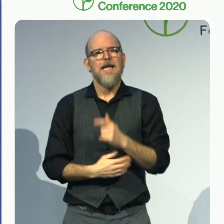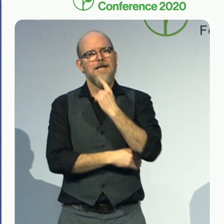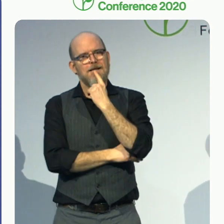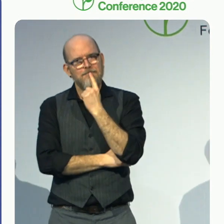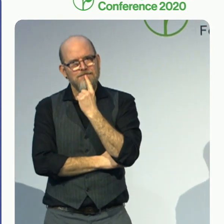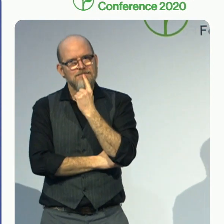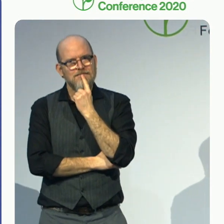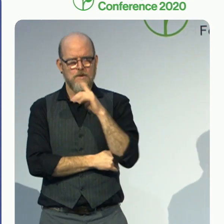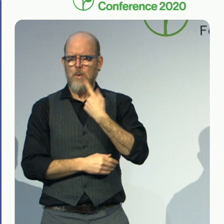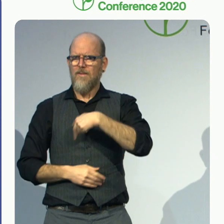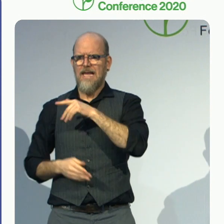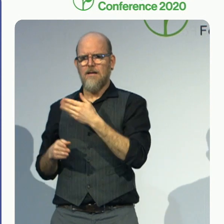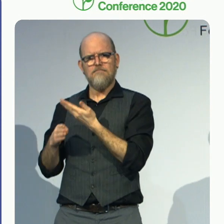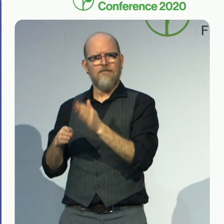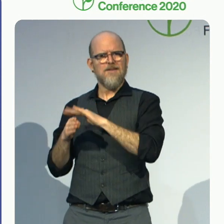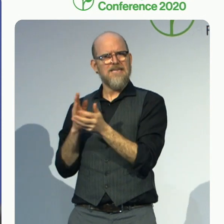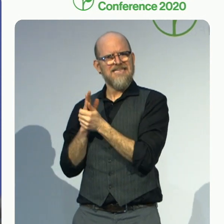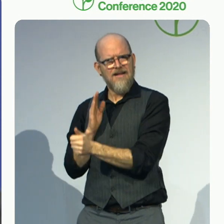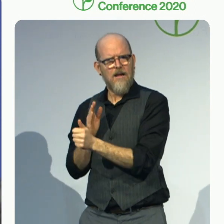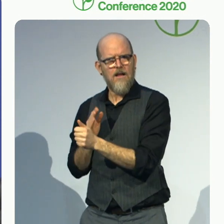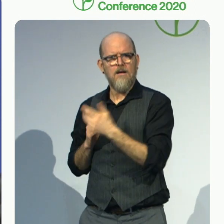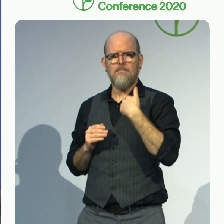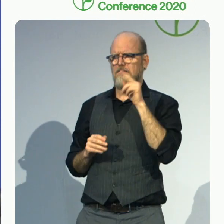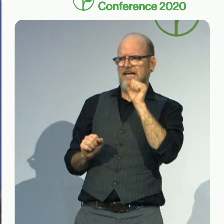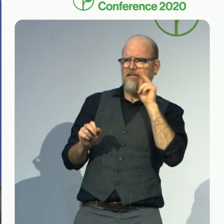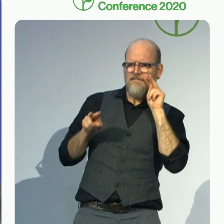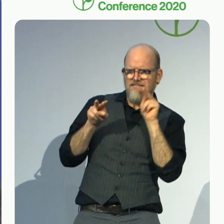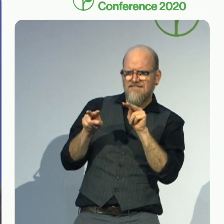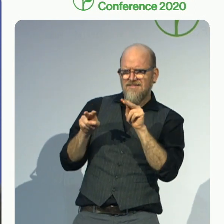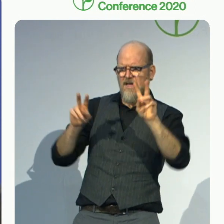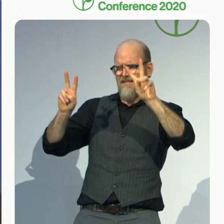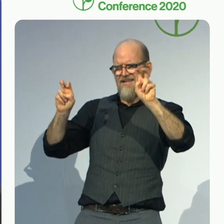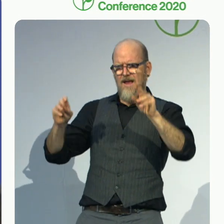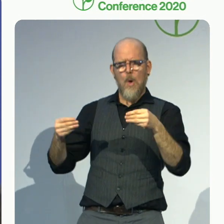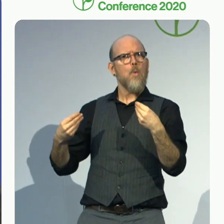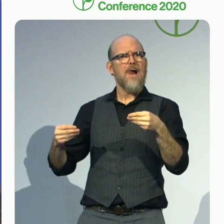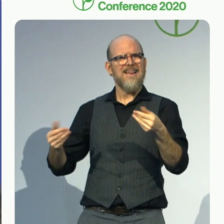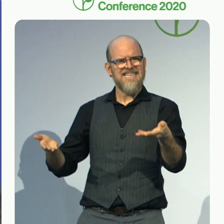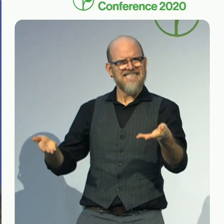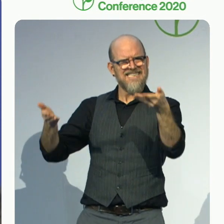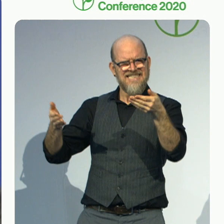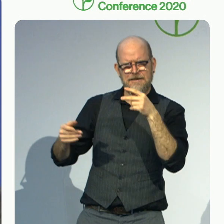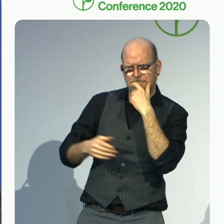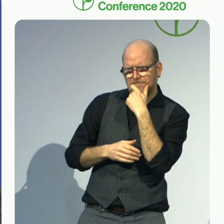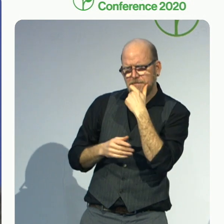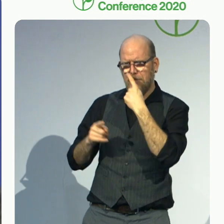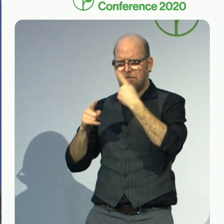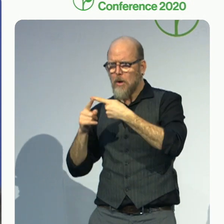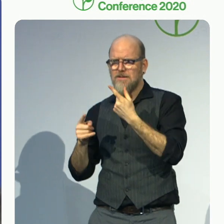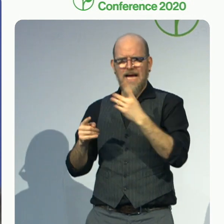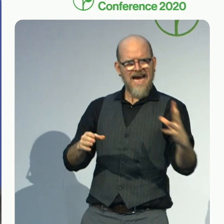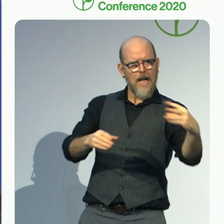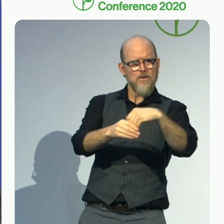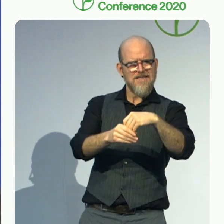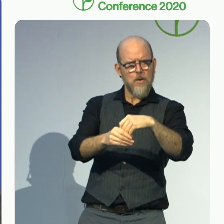need to bring that quality aspect together with inclusive education, because it's not just about a minority or a small group of